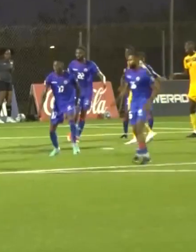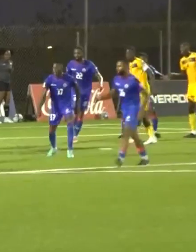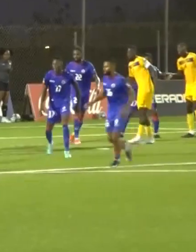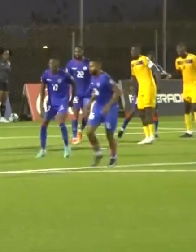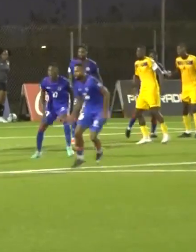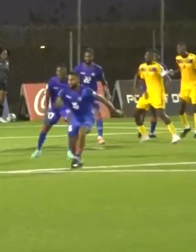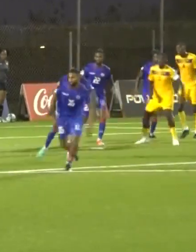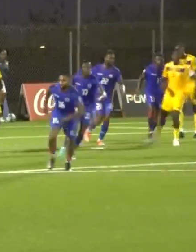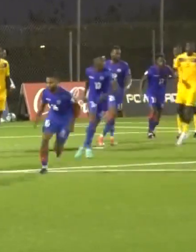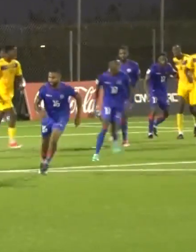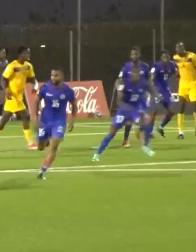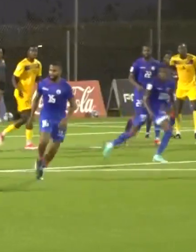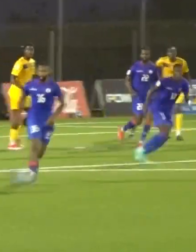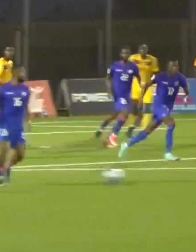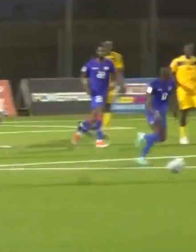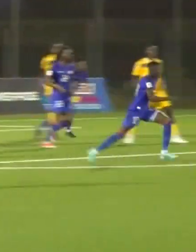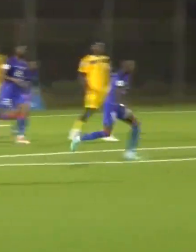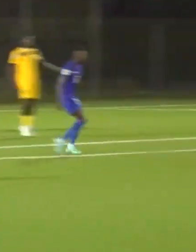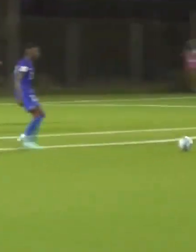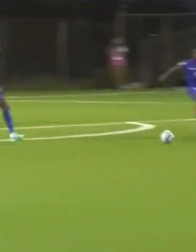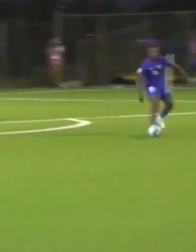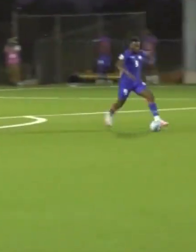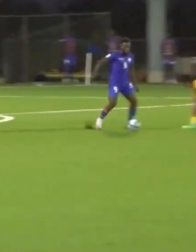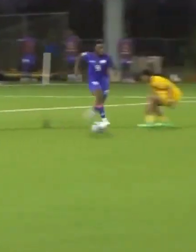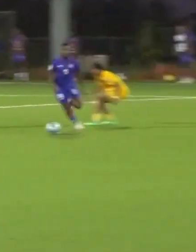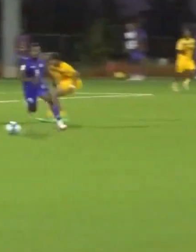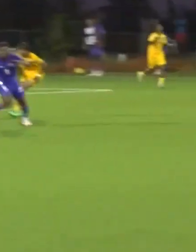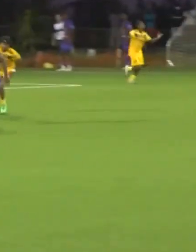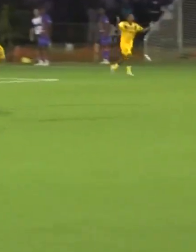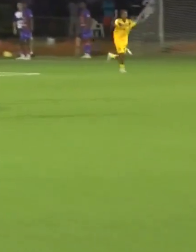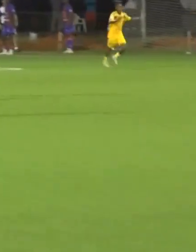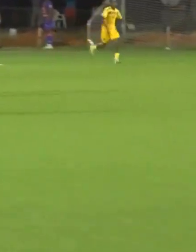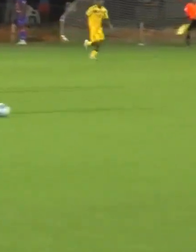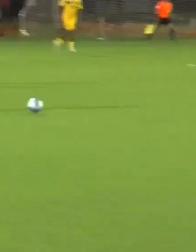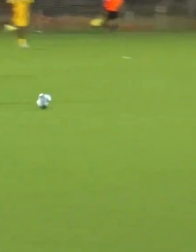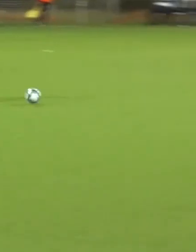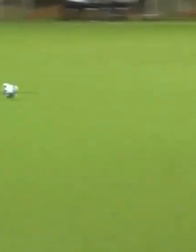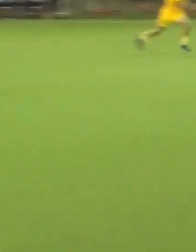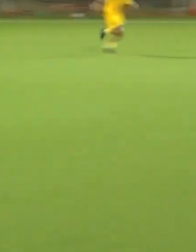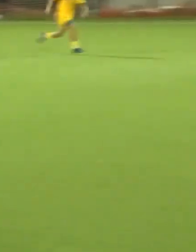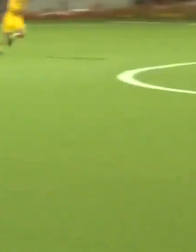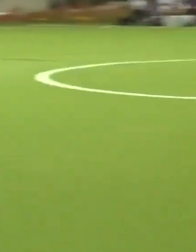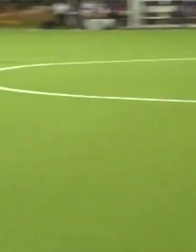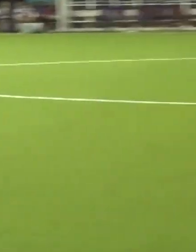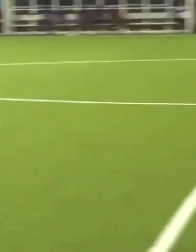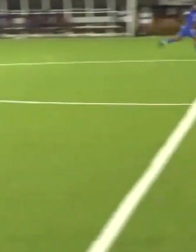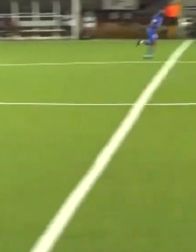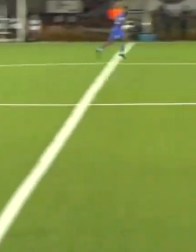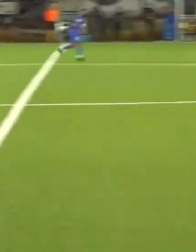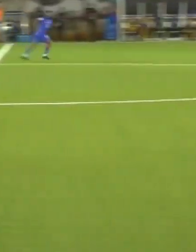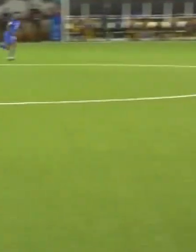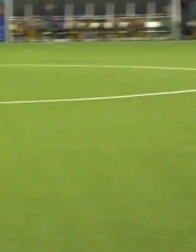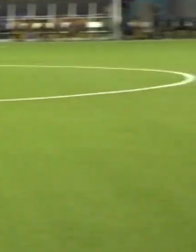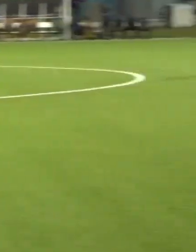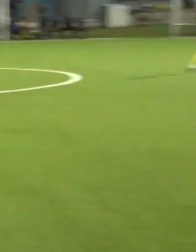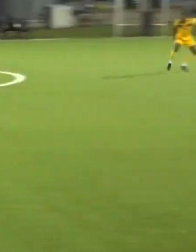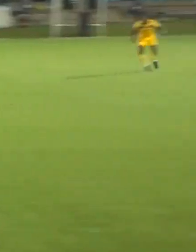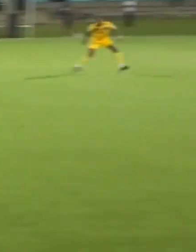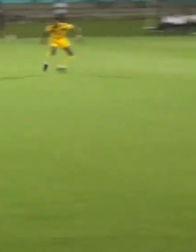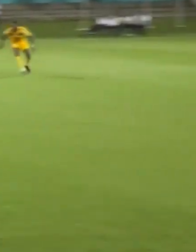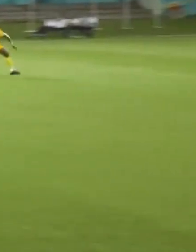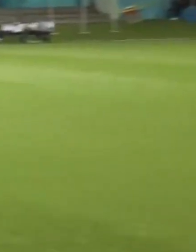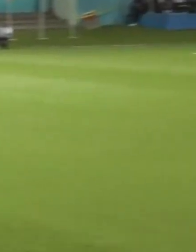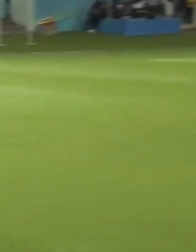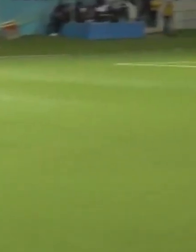were short-lived as Haiti pounced with counter-attacking football at the highest level, turning defense into attack and